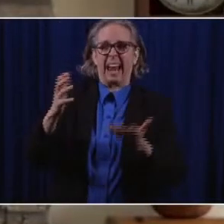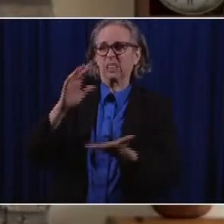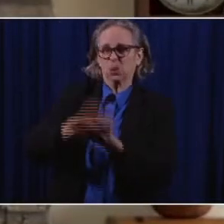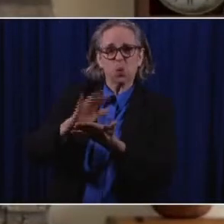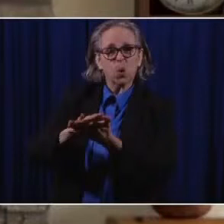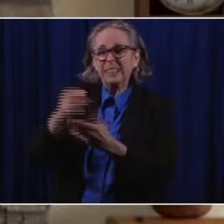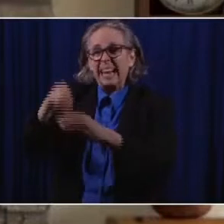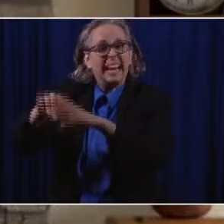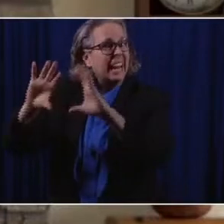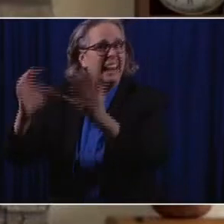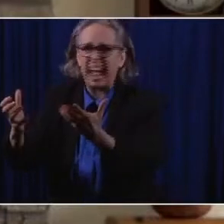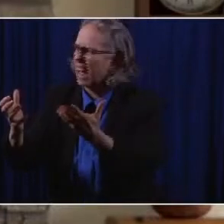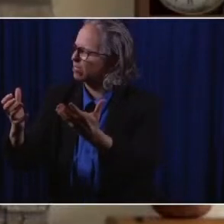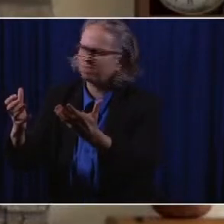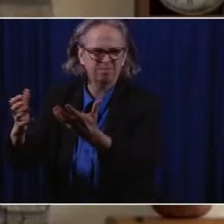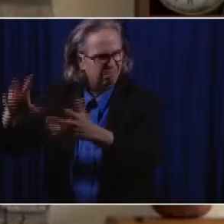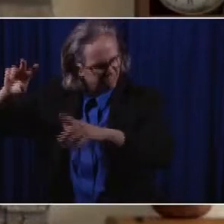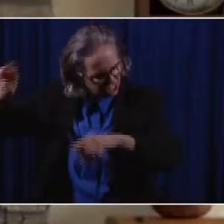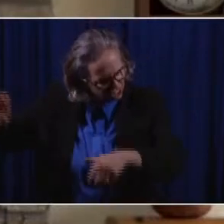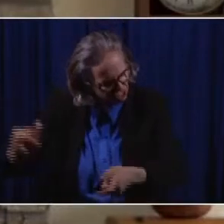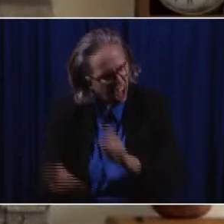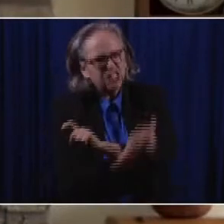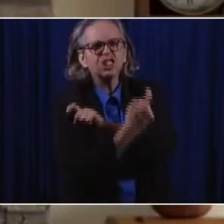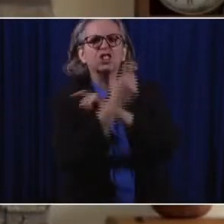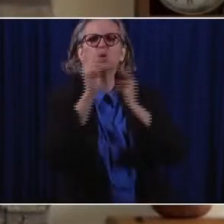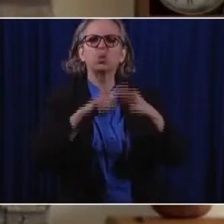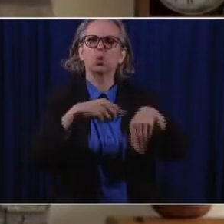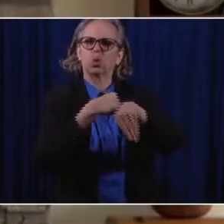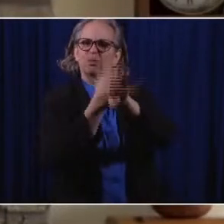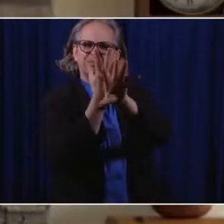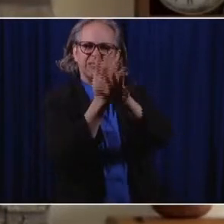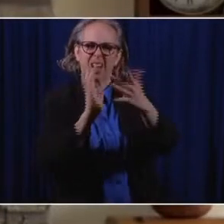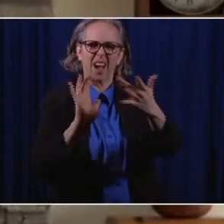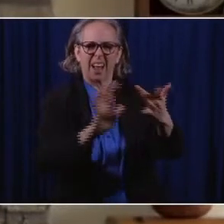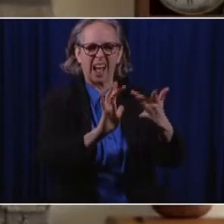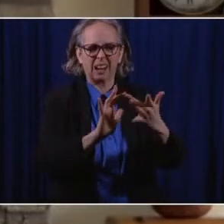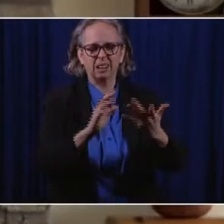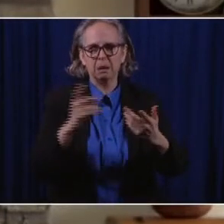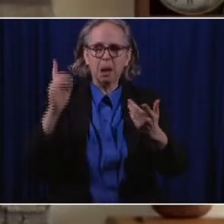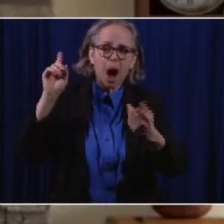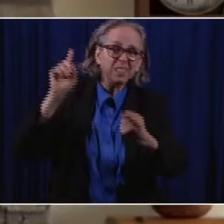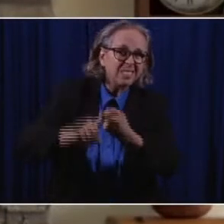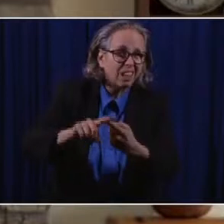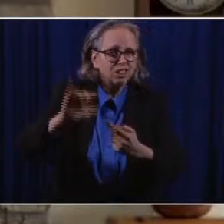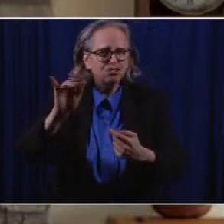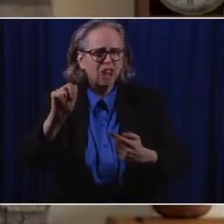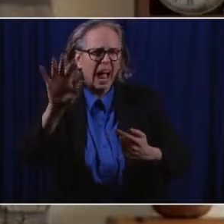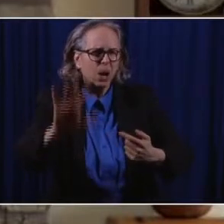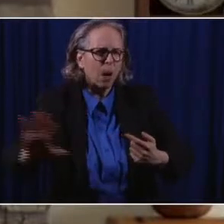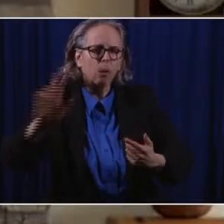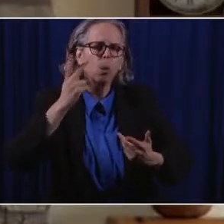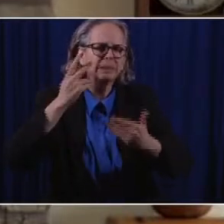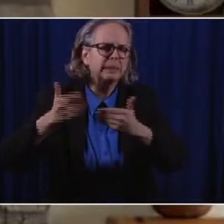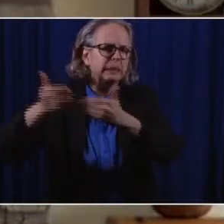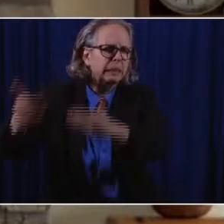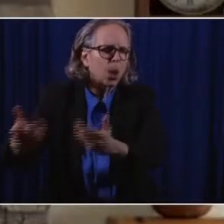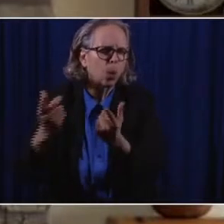after the first of the year. And, that's that school's choice to do